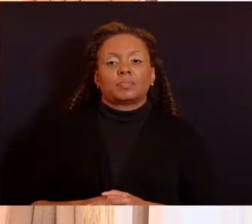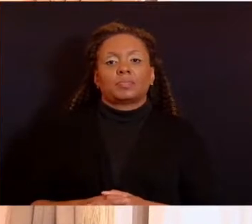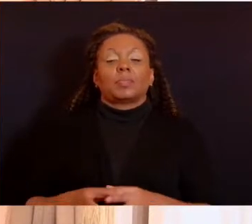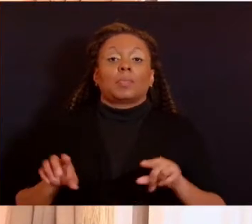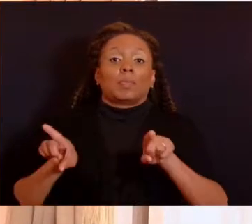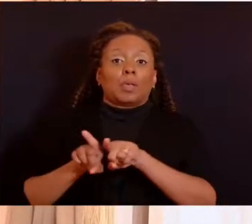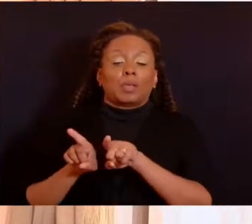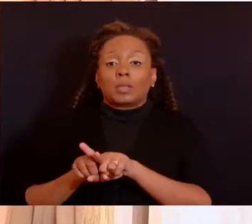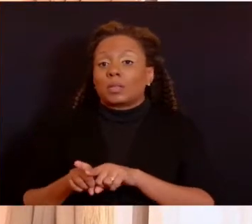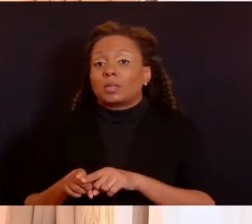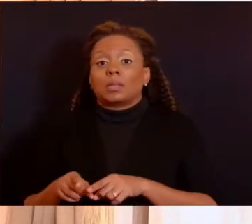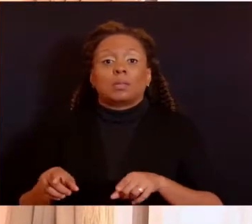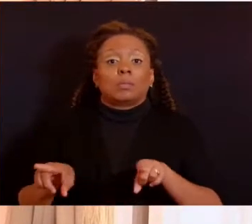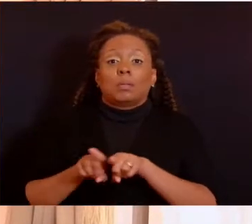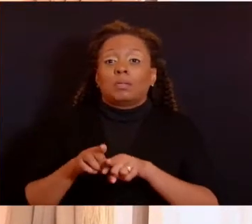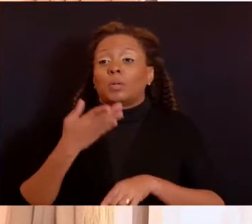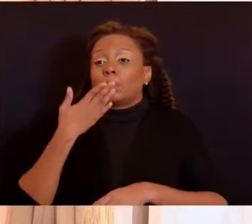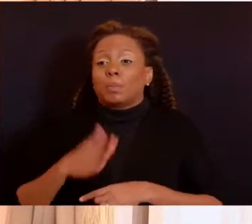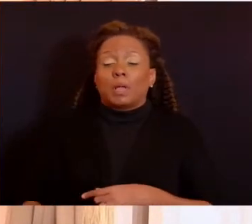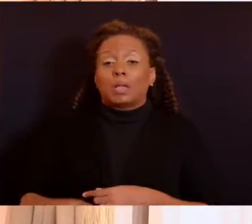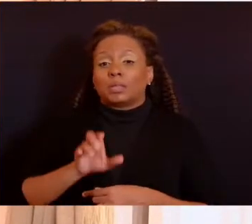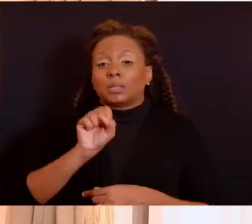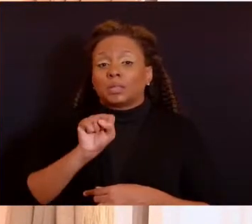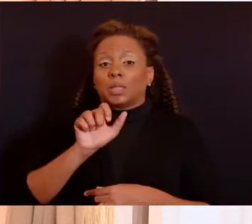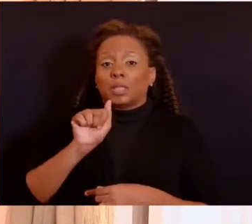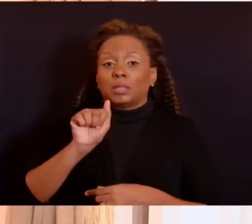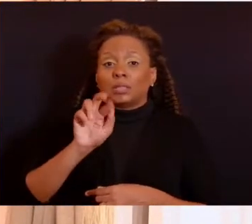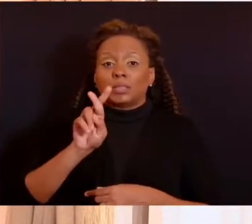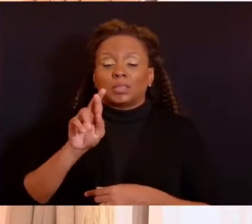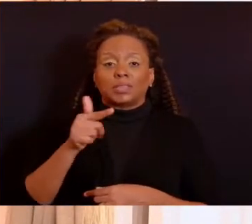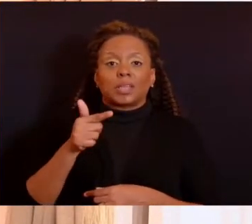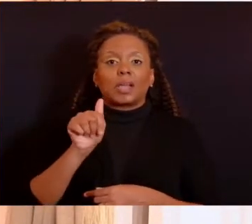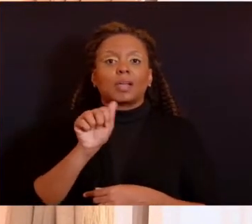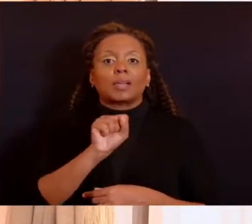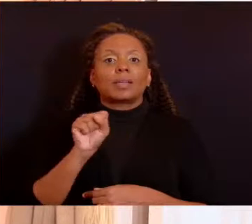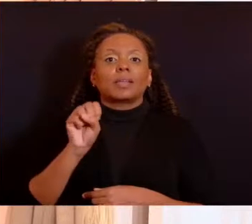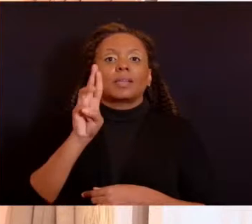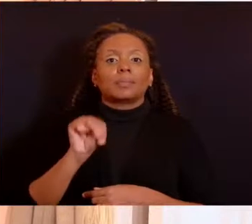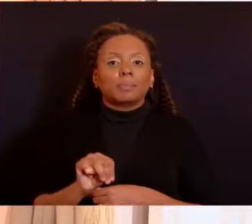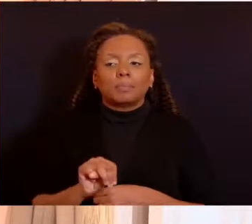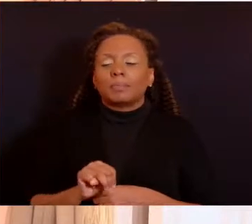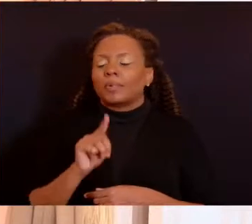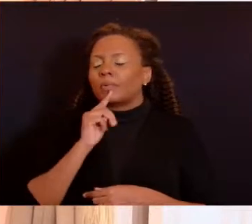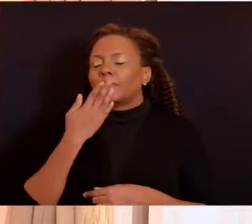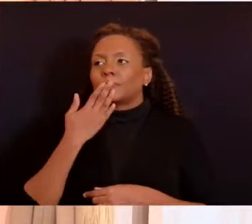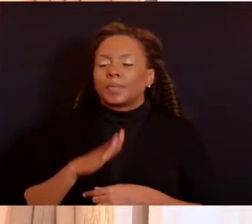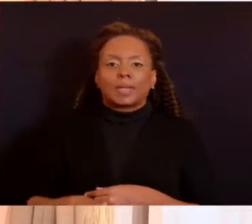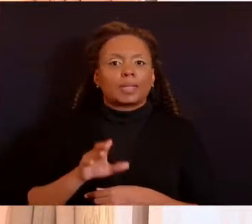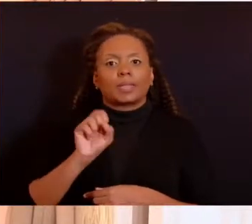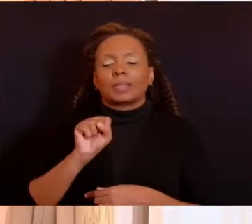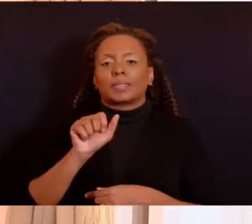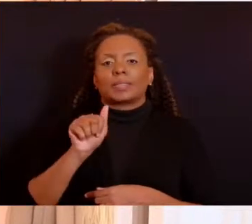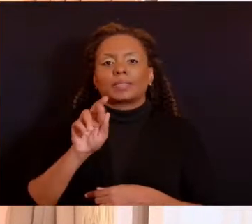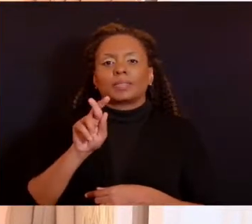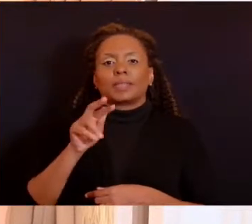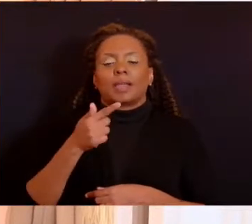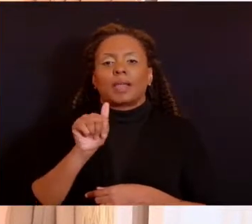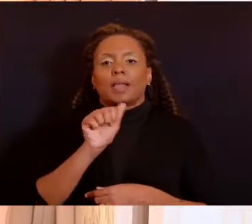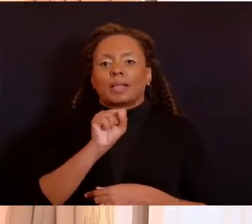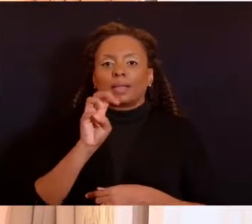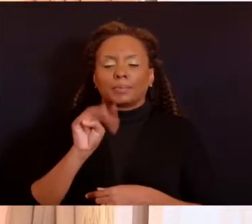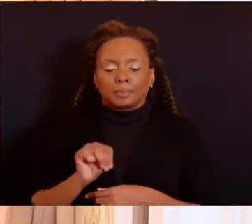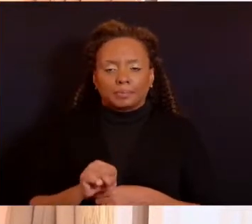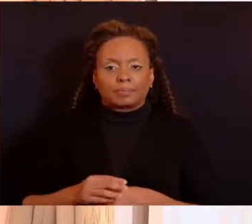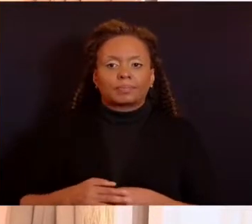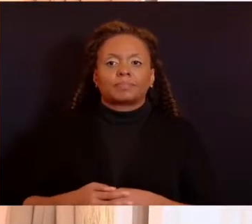had bad sargassum inflows, especially in the last week, 10 days, and that has compounded it. I'm told as well